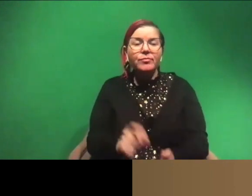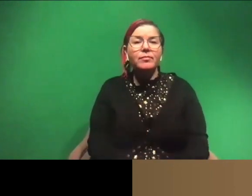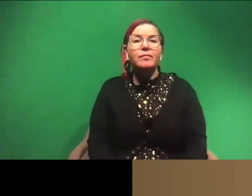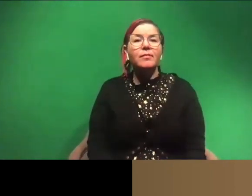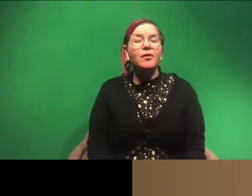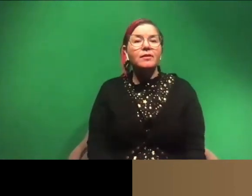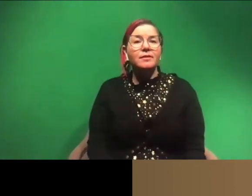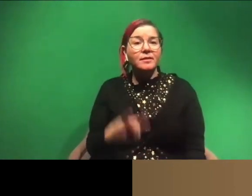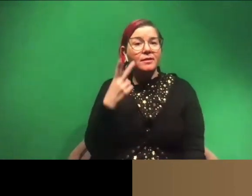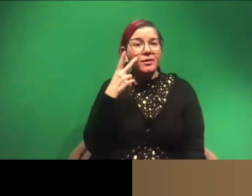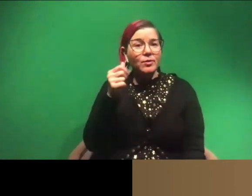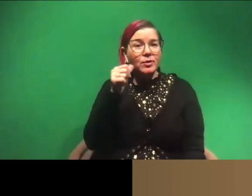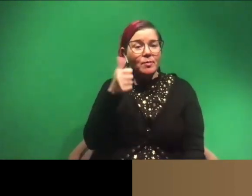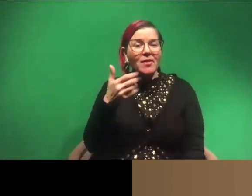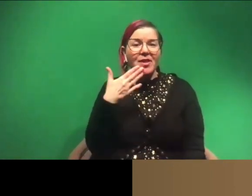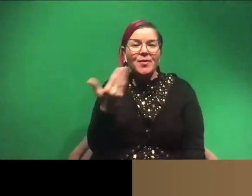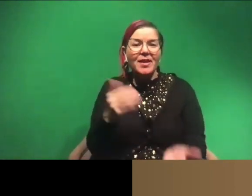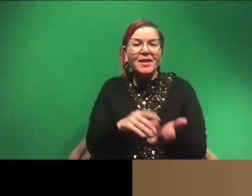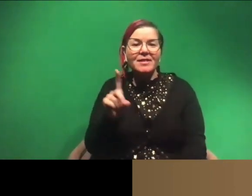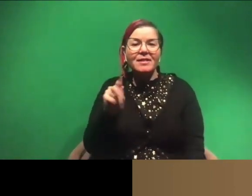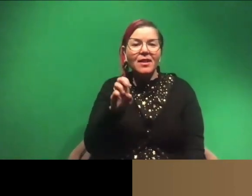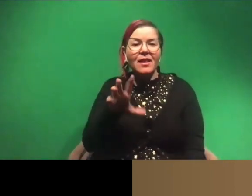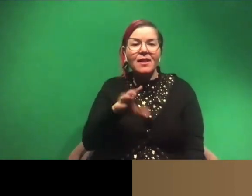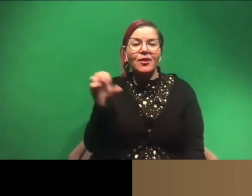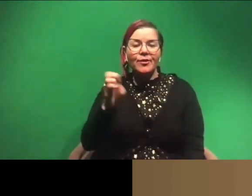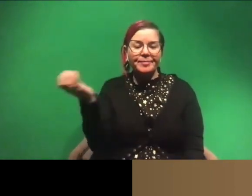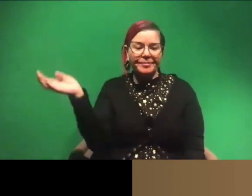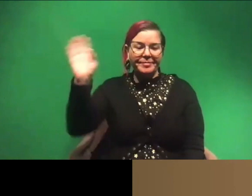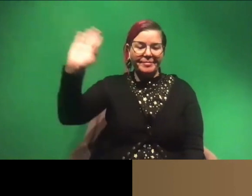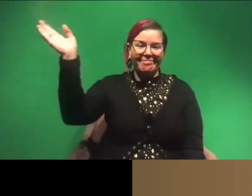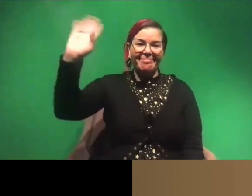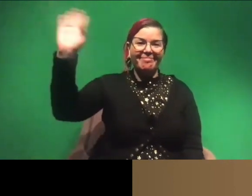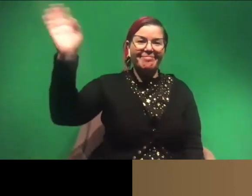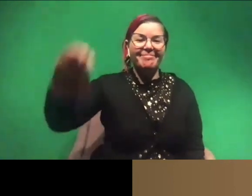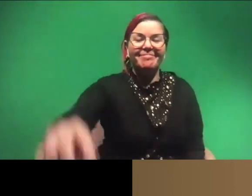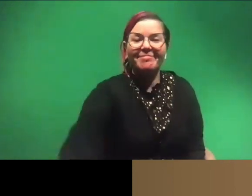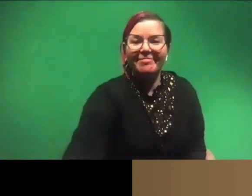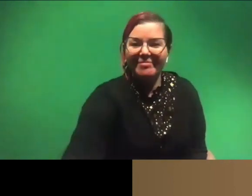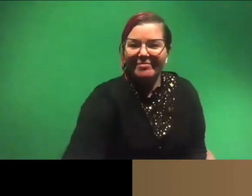we'll see you tomorrow. Thank you again, Danielle and Erin. Bye. Bye.